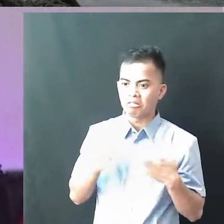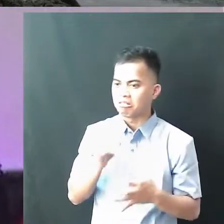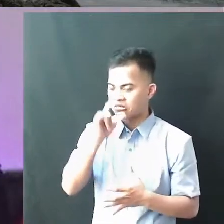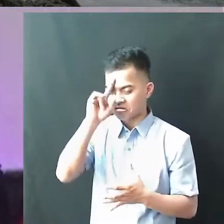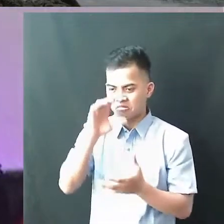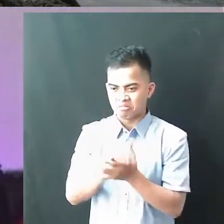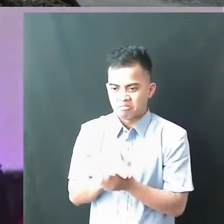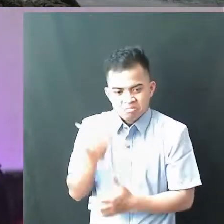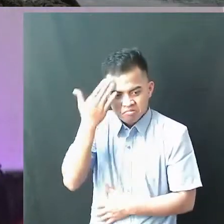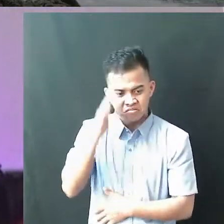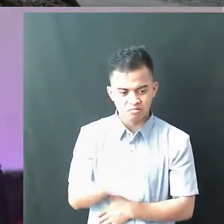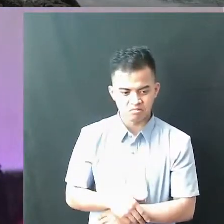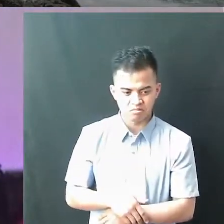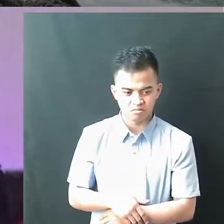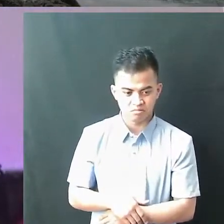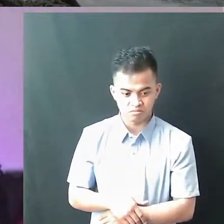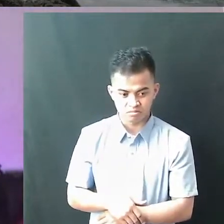In other words,